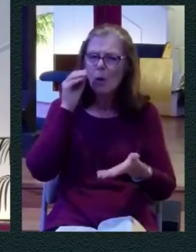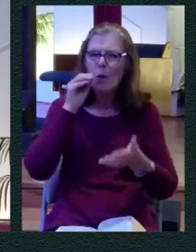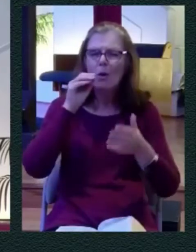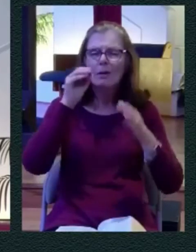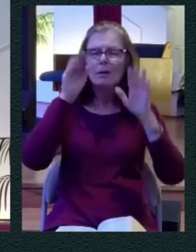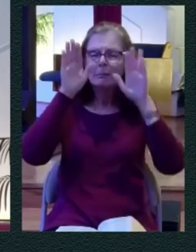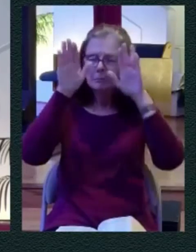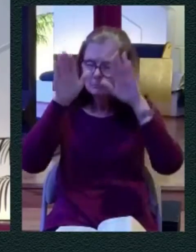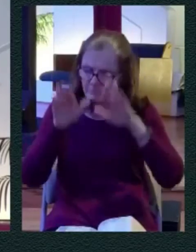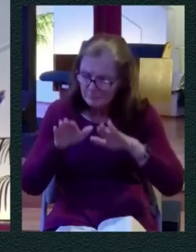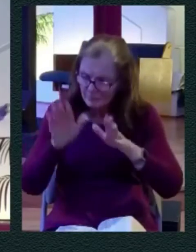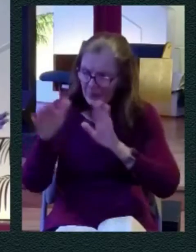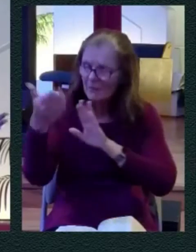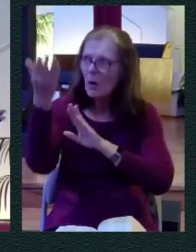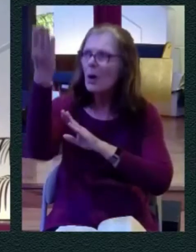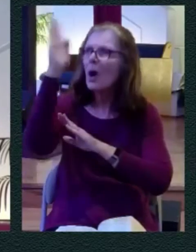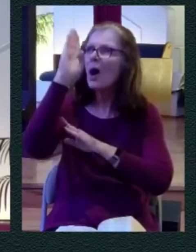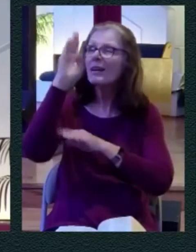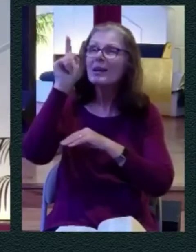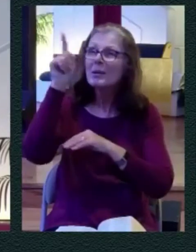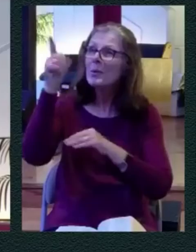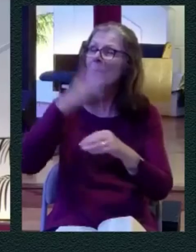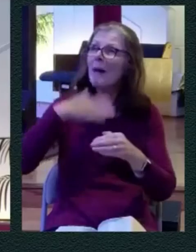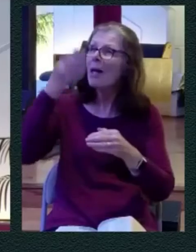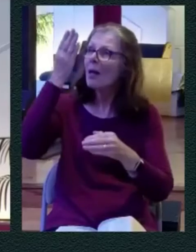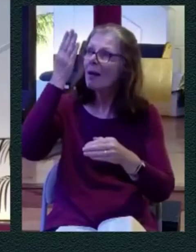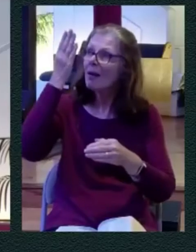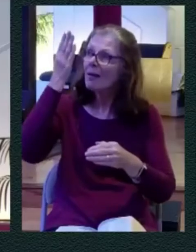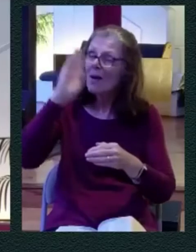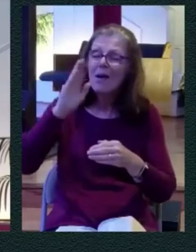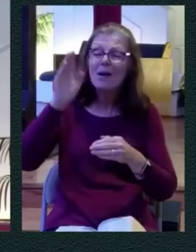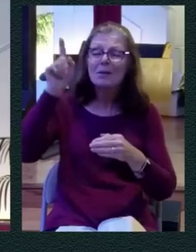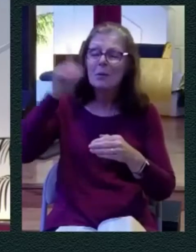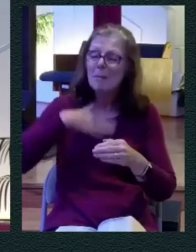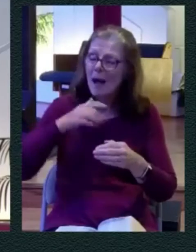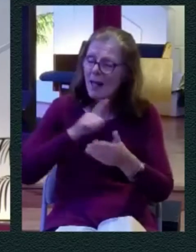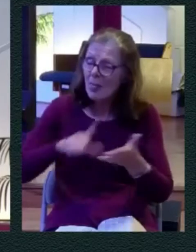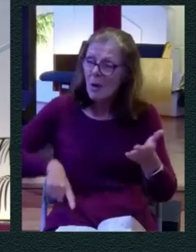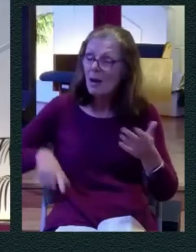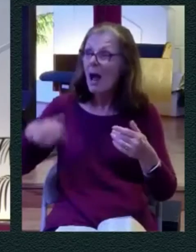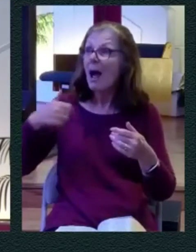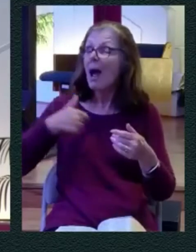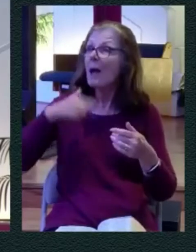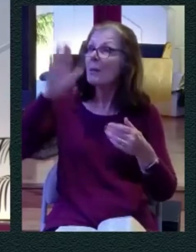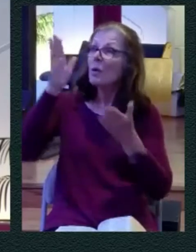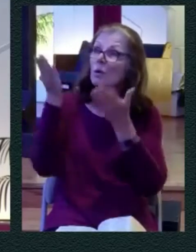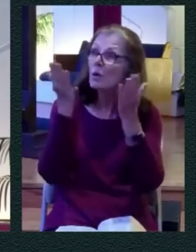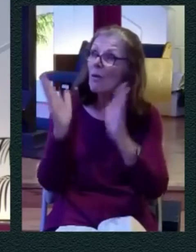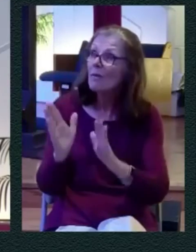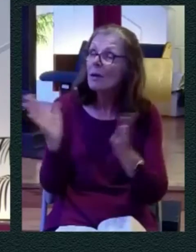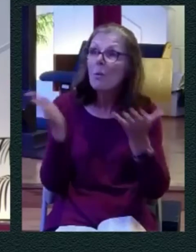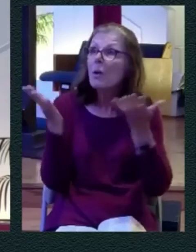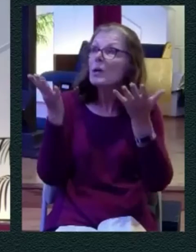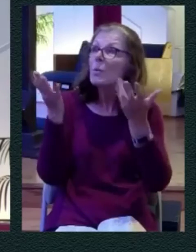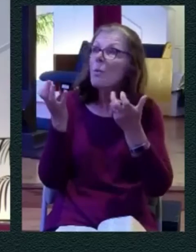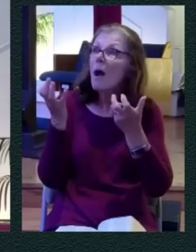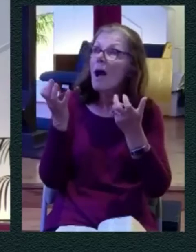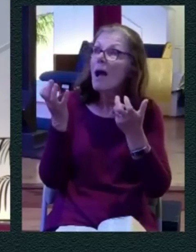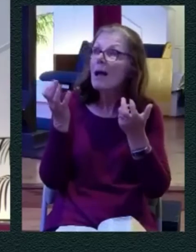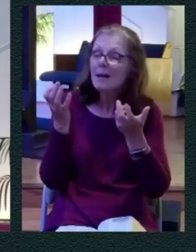and say, "My Lord and my God, I am your servant. What do you have for me today?"